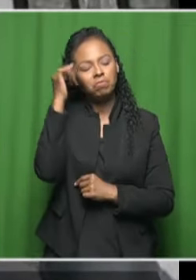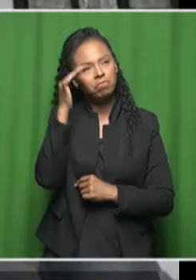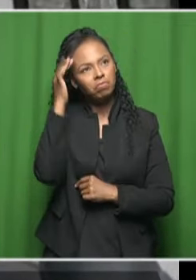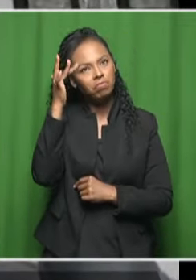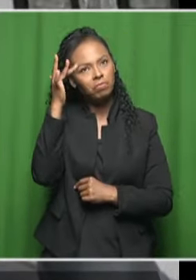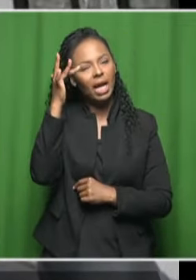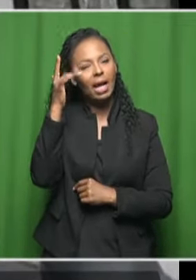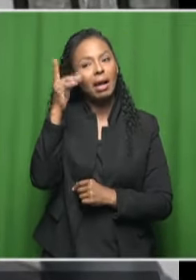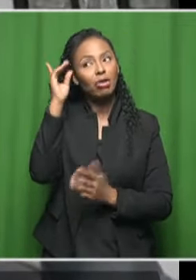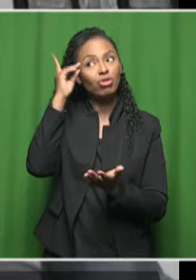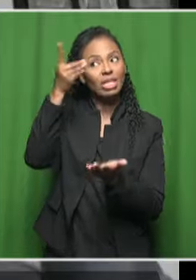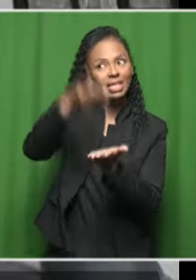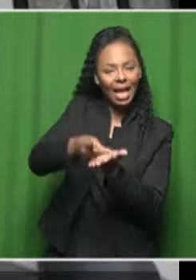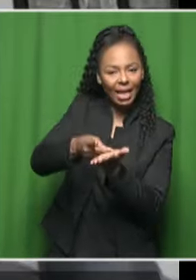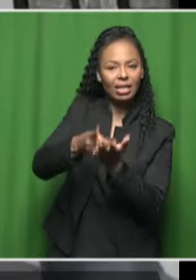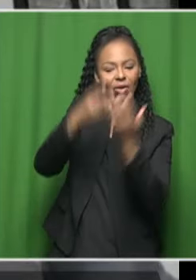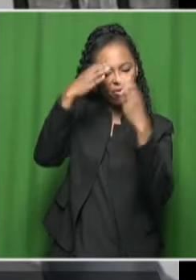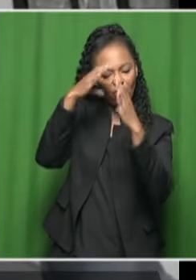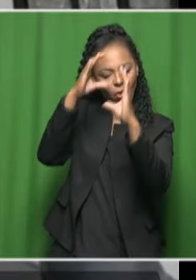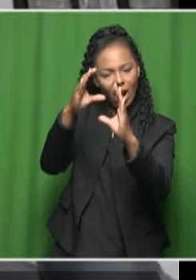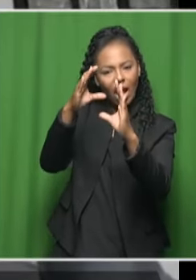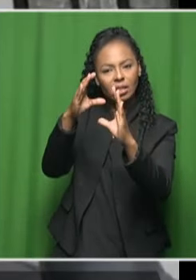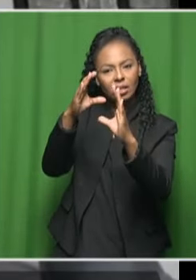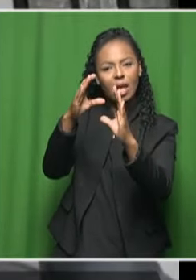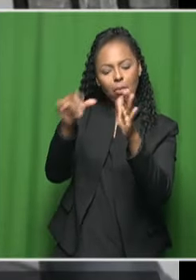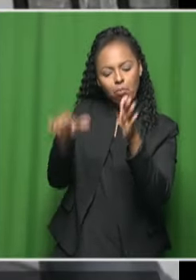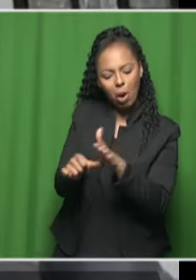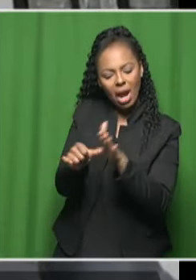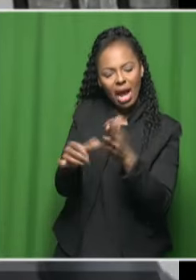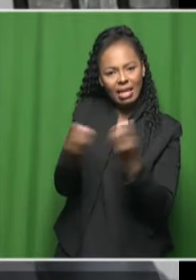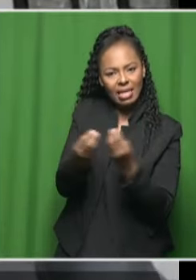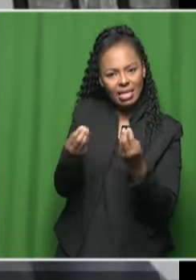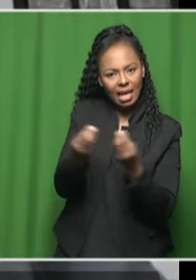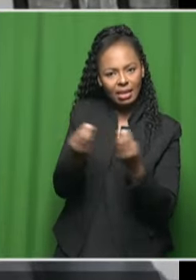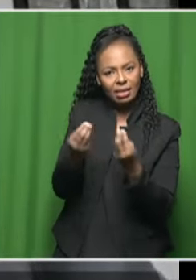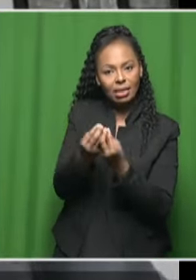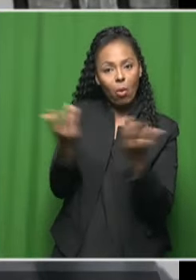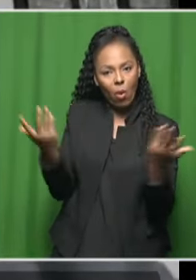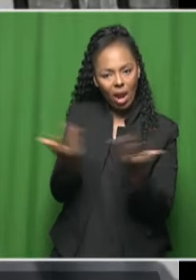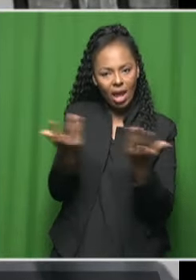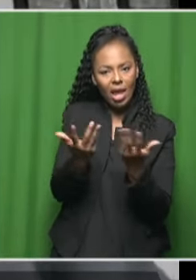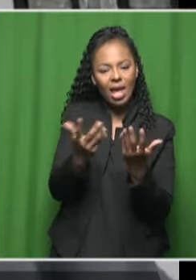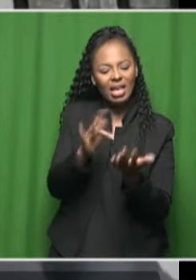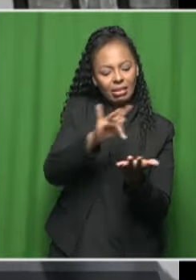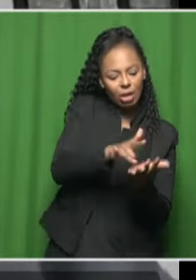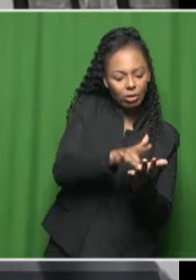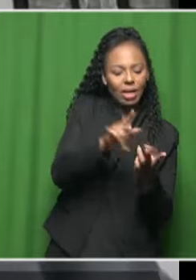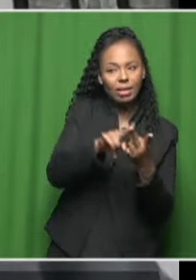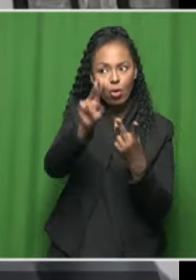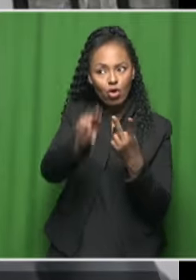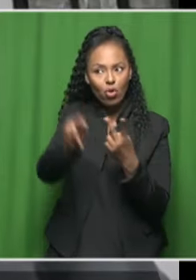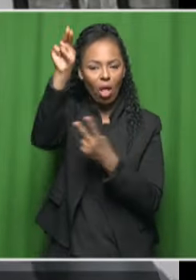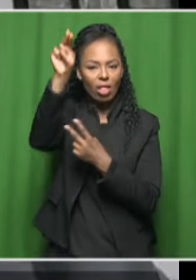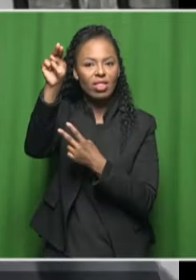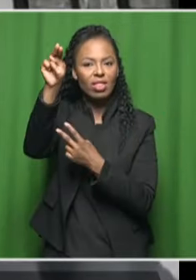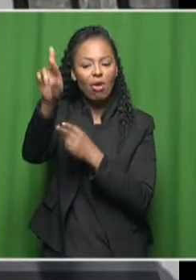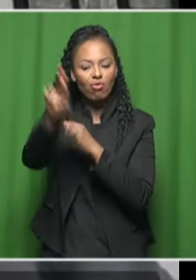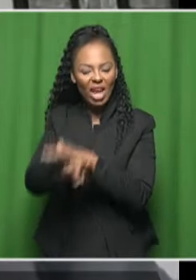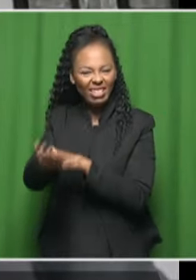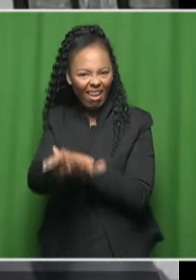those specific strongholds and battlegrounds, mainly in the central and northern region. But Frelimo's